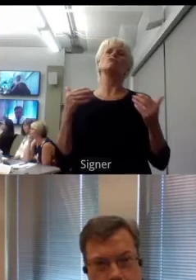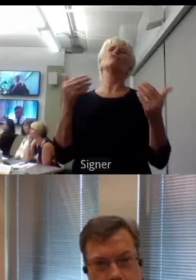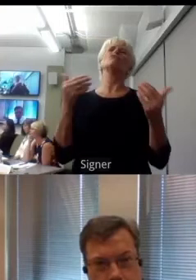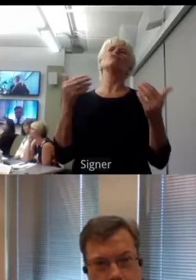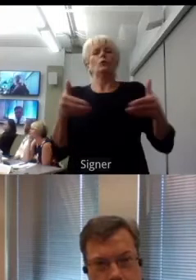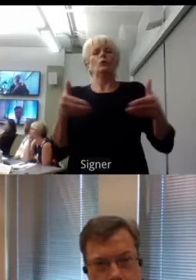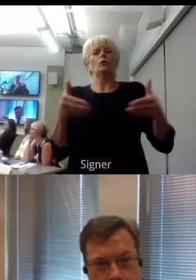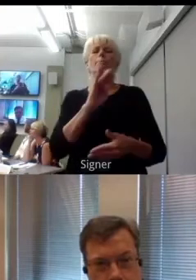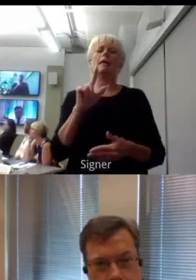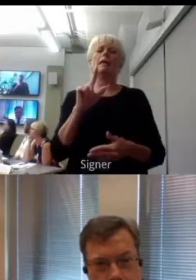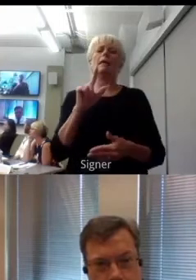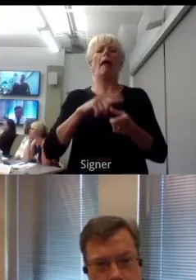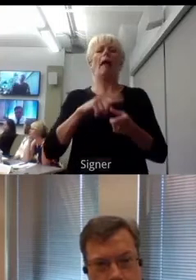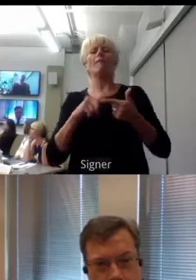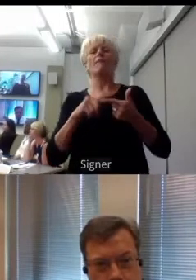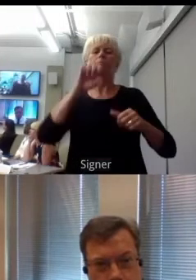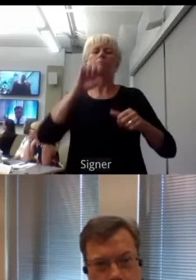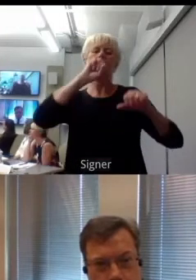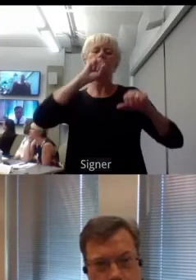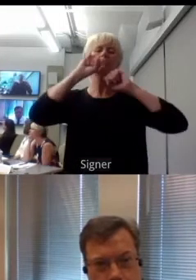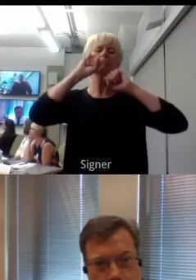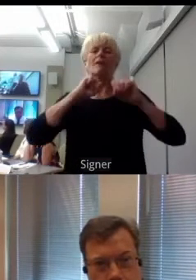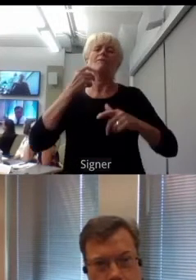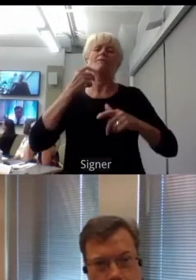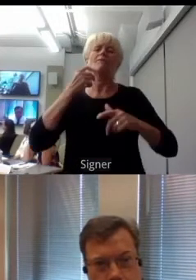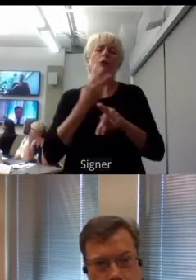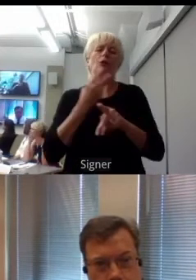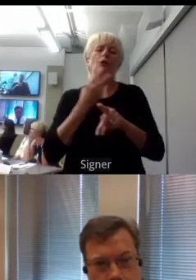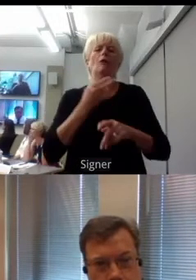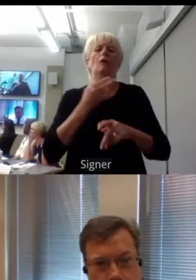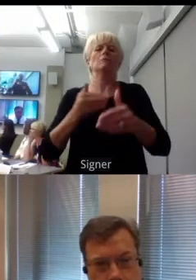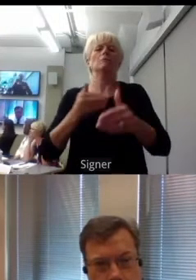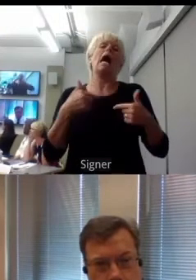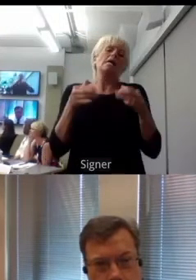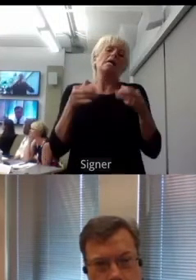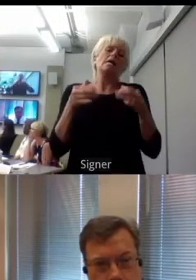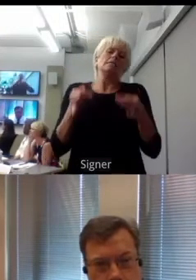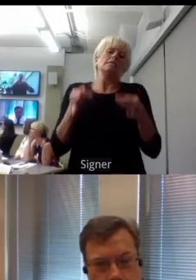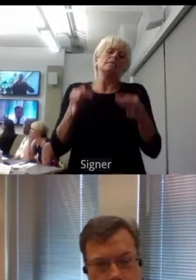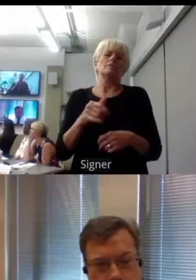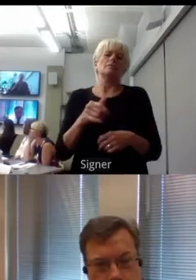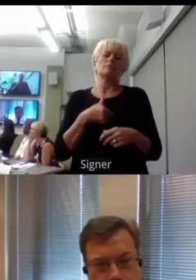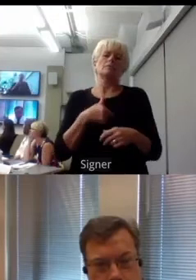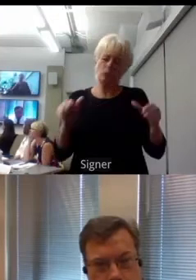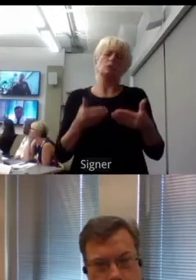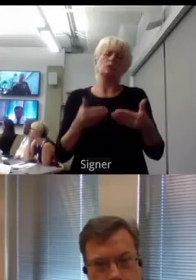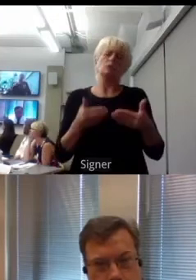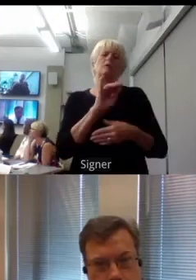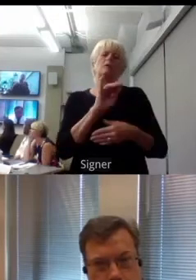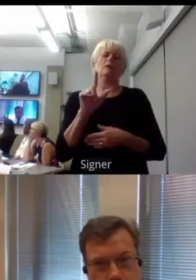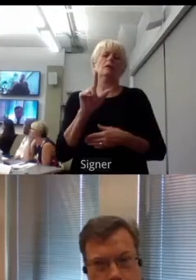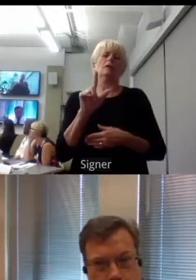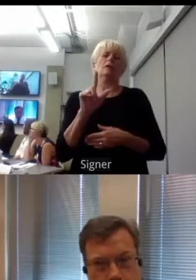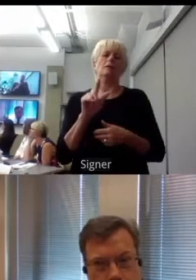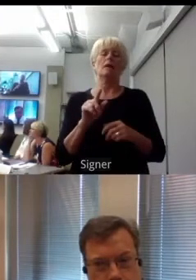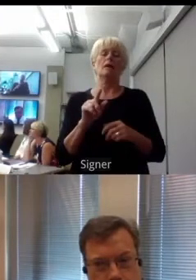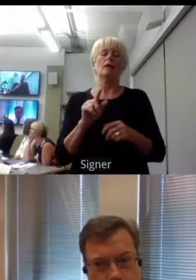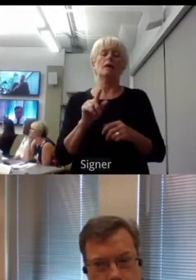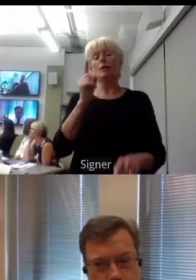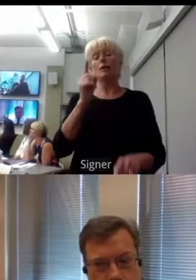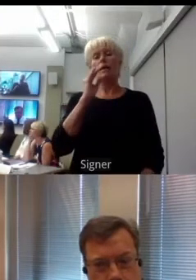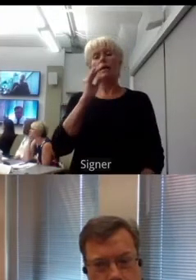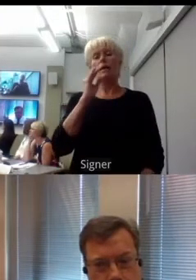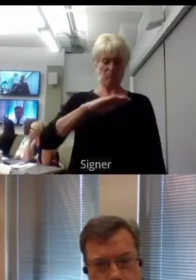choice to introduce the bill. But I was never satisfied that we had figured out how we were going to enforce